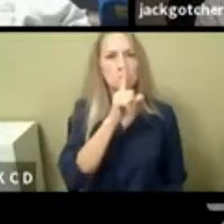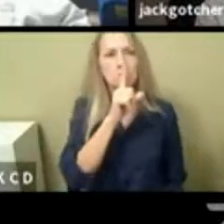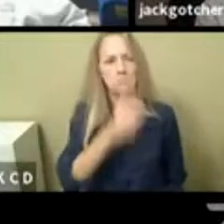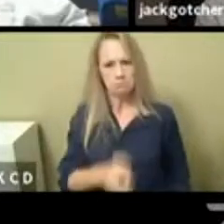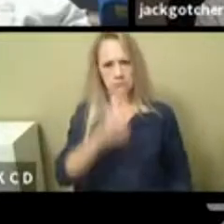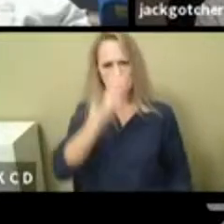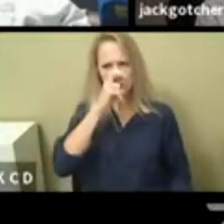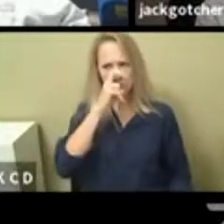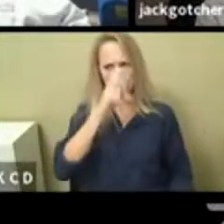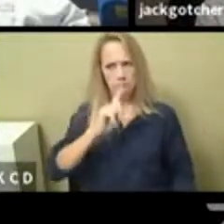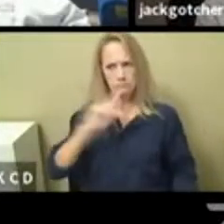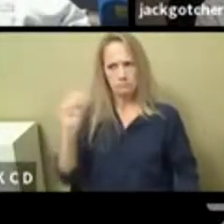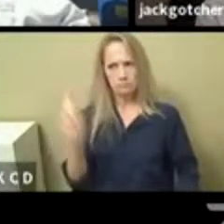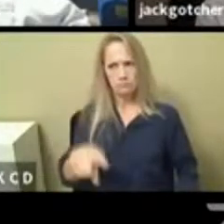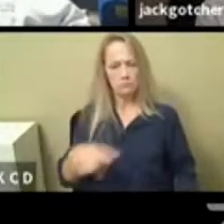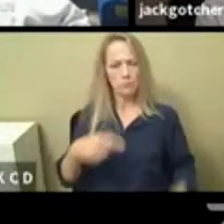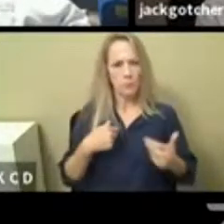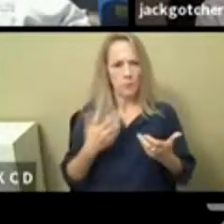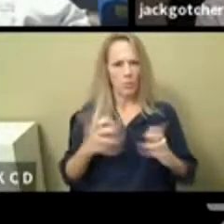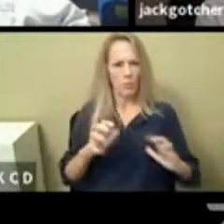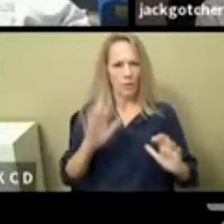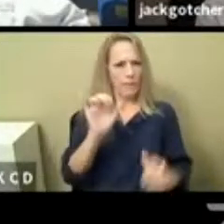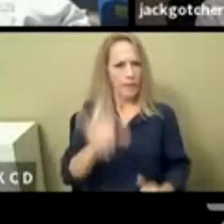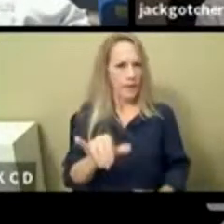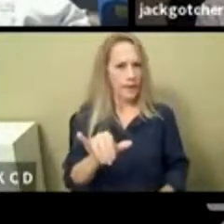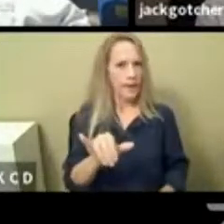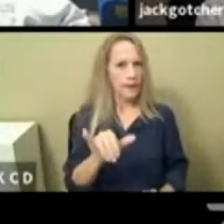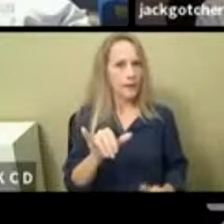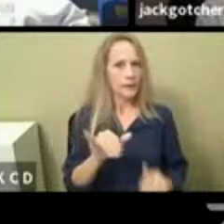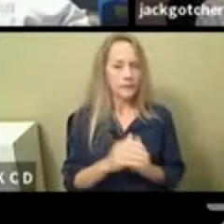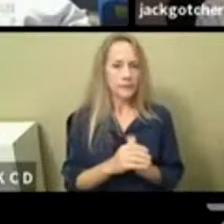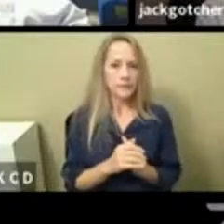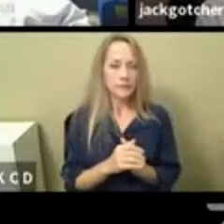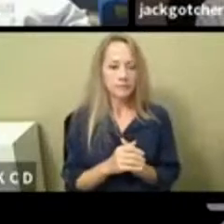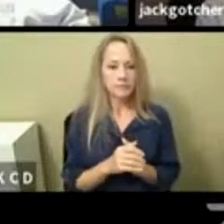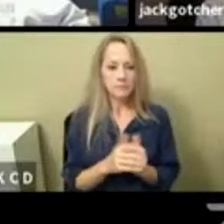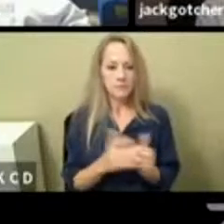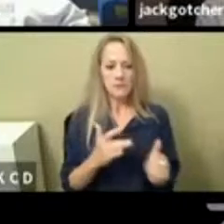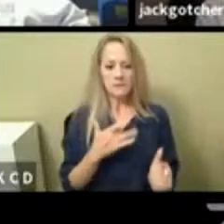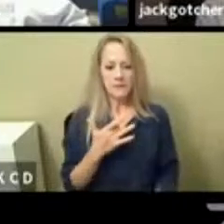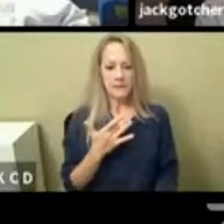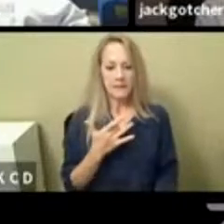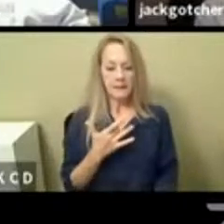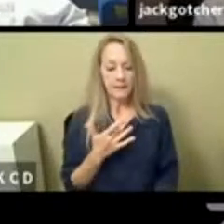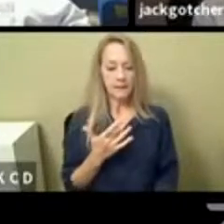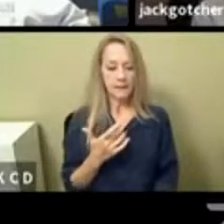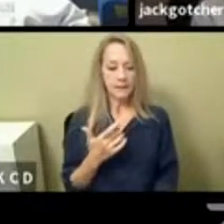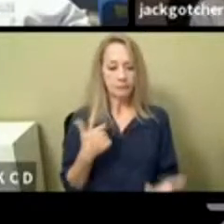comply. I don't see us changing that. I don't think that's